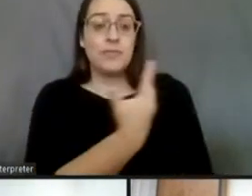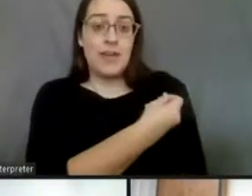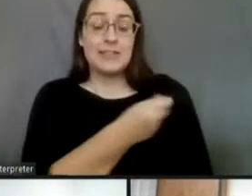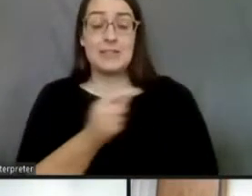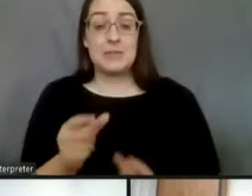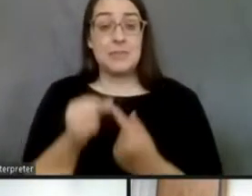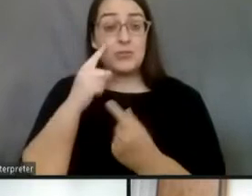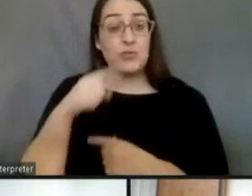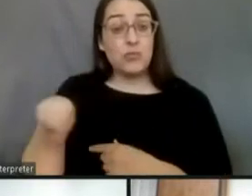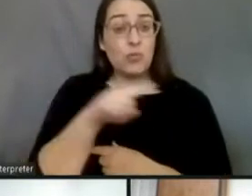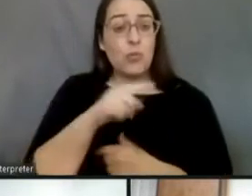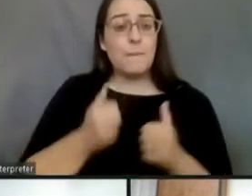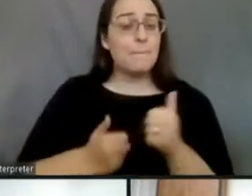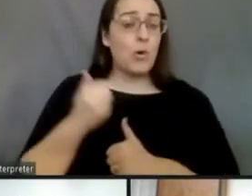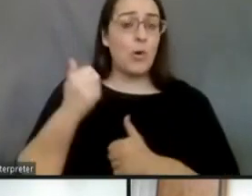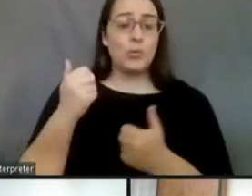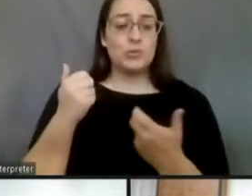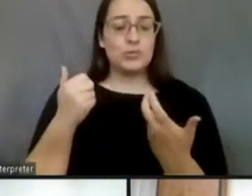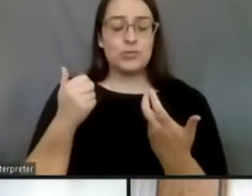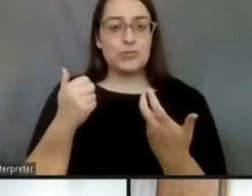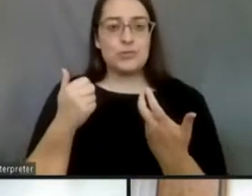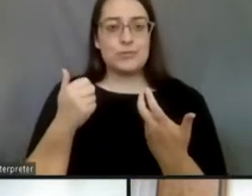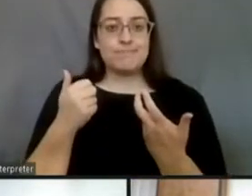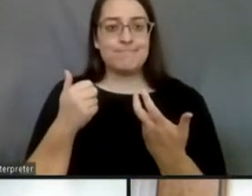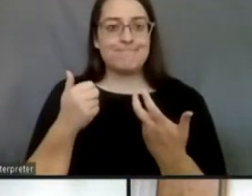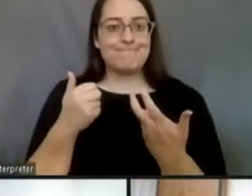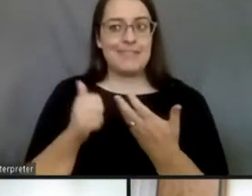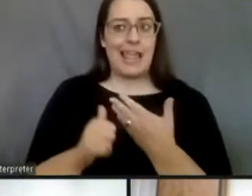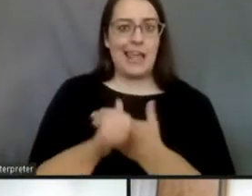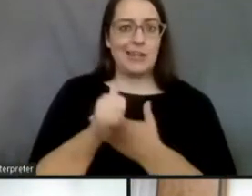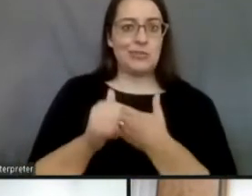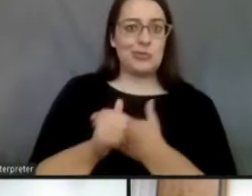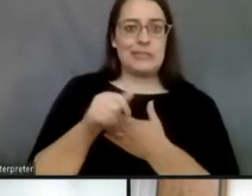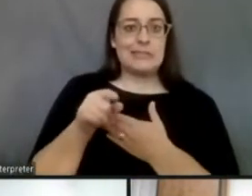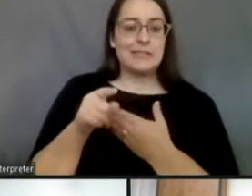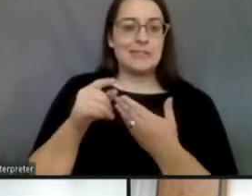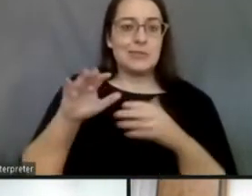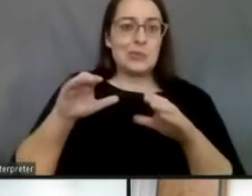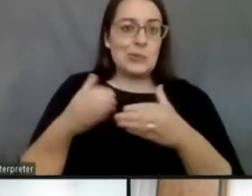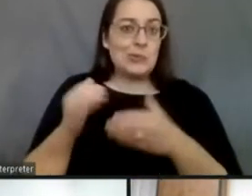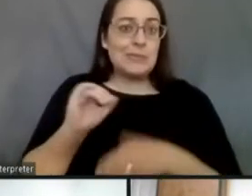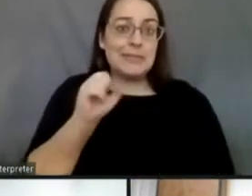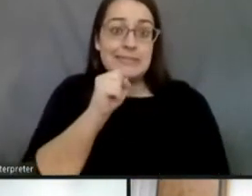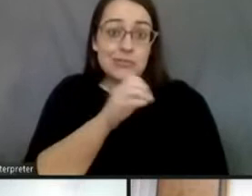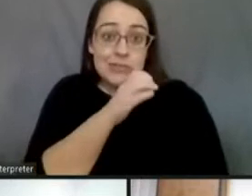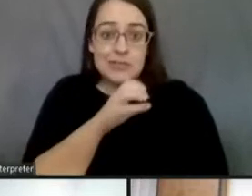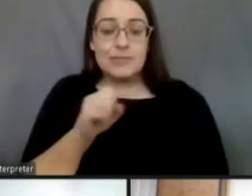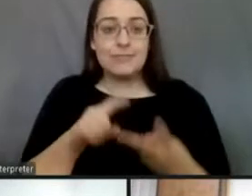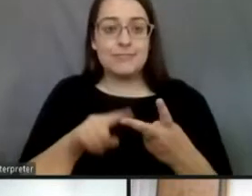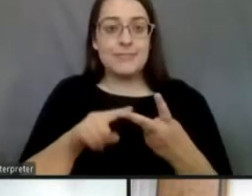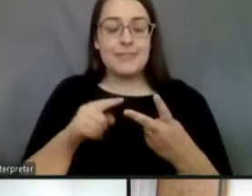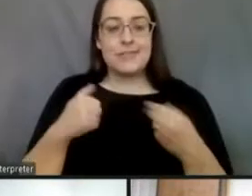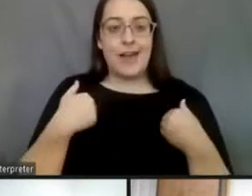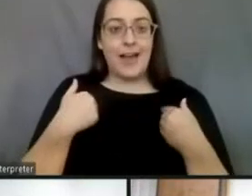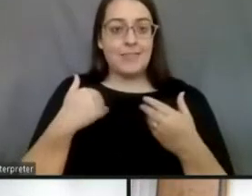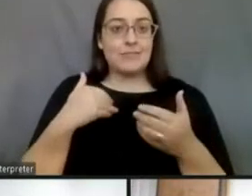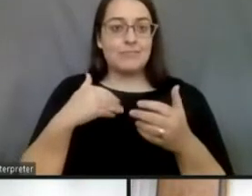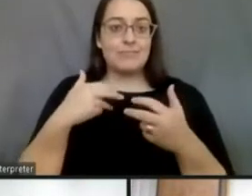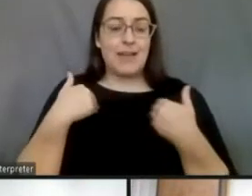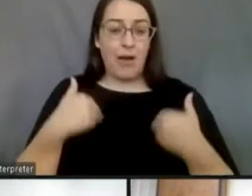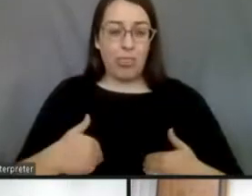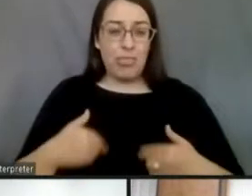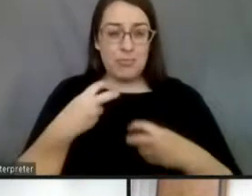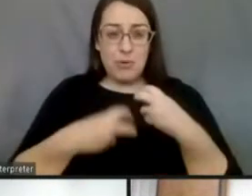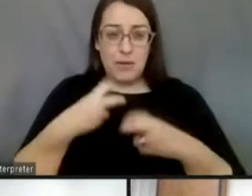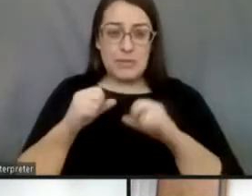that are most vulnerable. And we've talked about that many times, those that are elderly or have chronic medical conditions. I try to